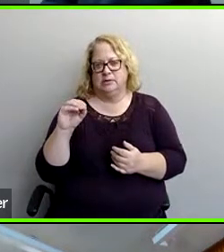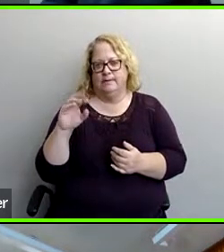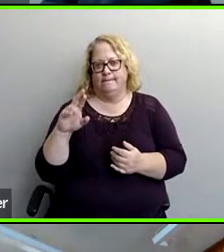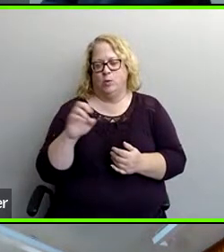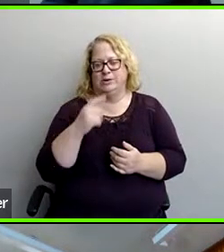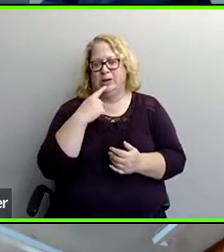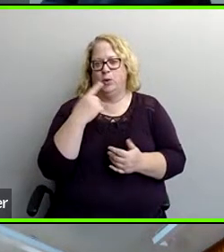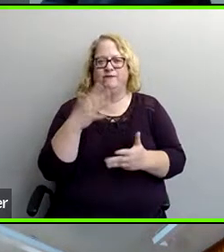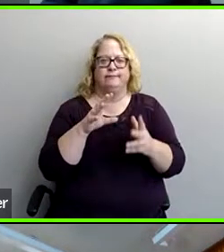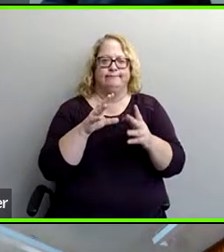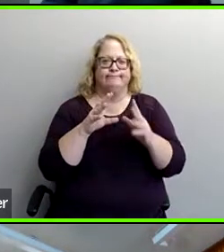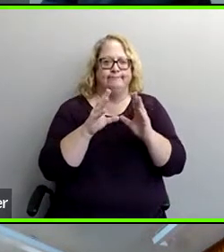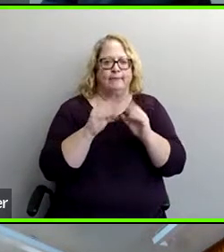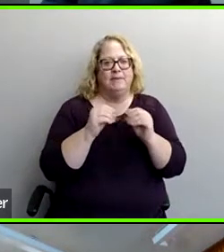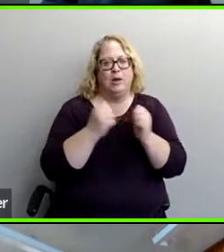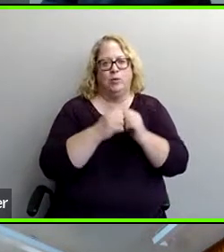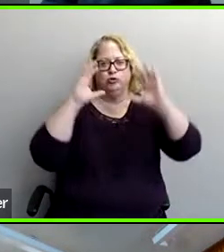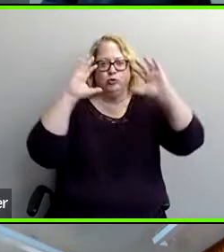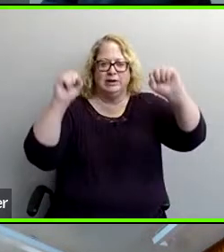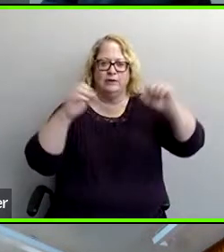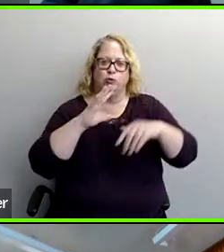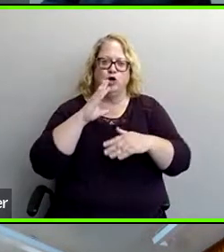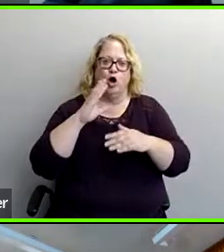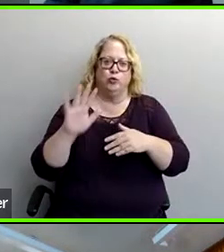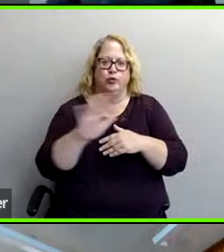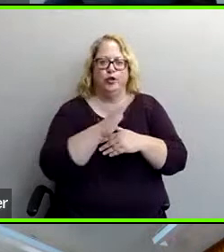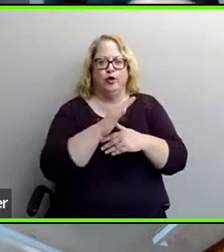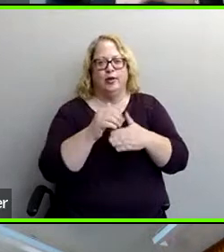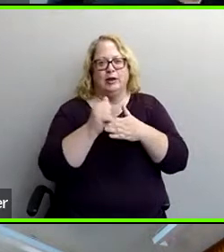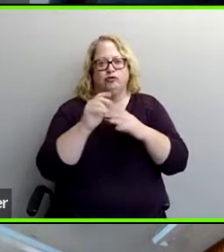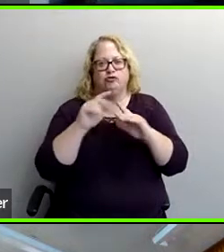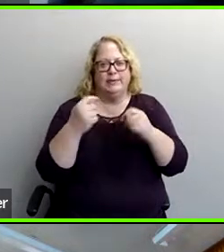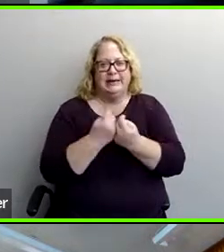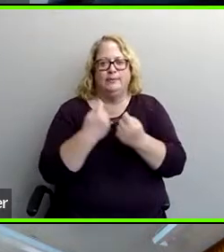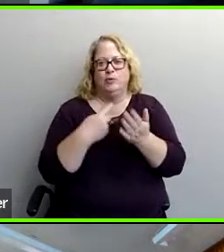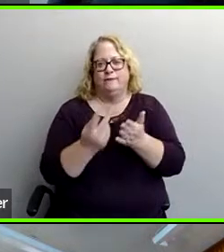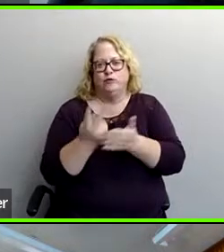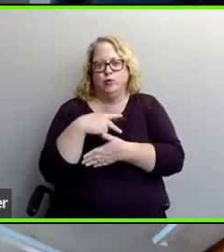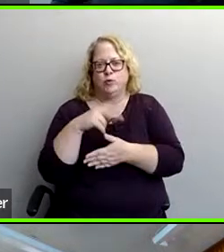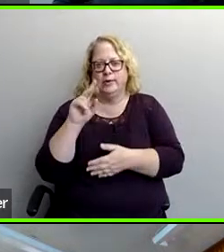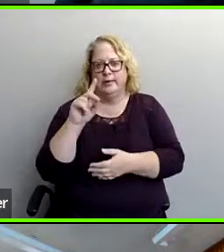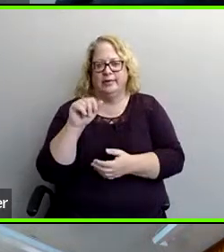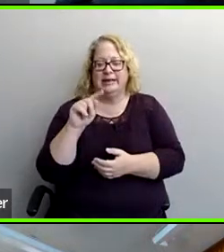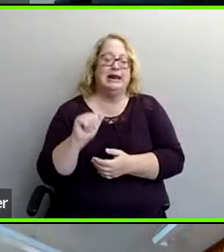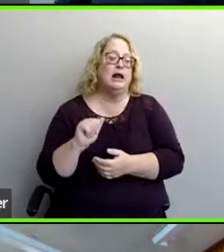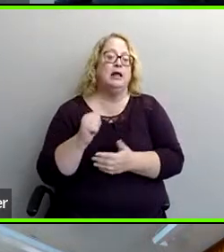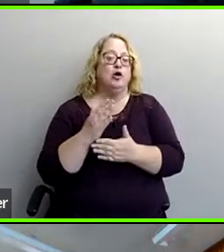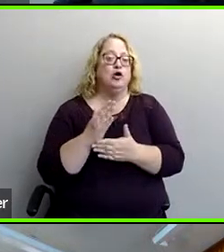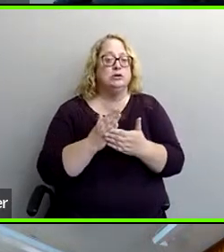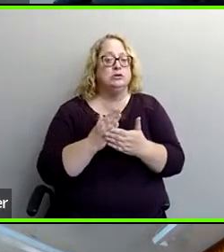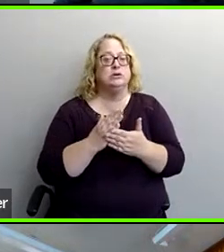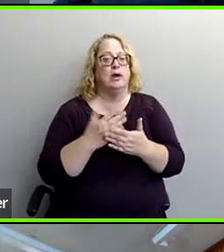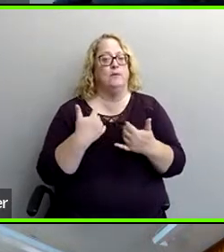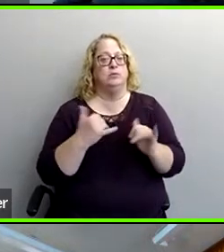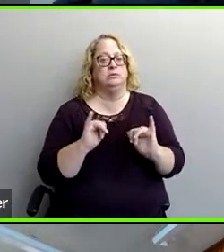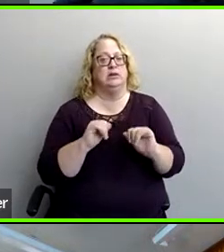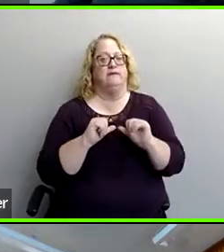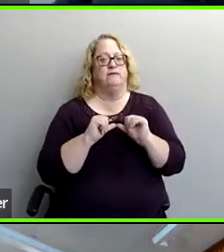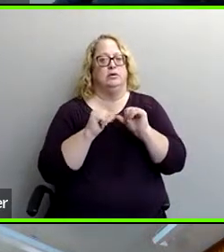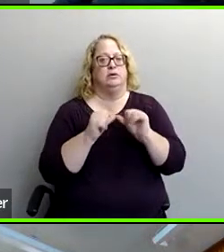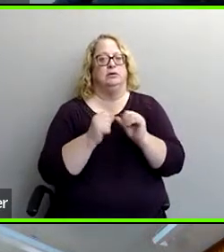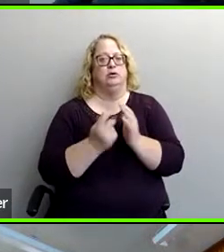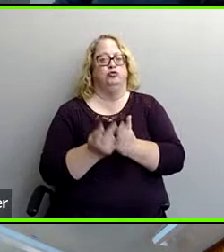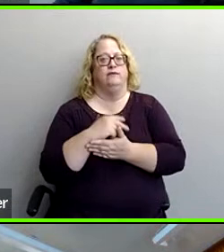the superintendents, we've talked to their leadership teams, and we have reviewed the data. There are some of them that we still have to continue